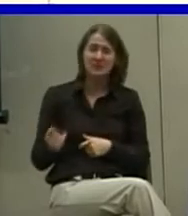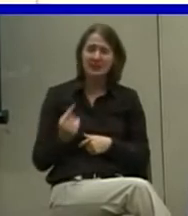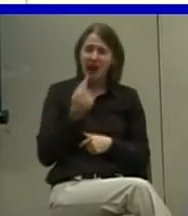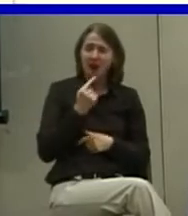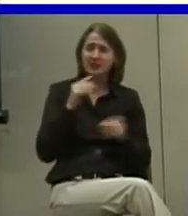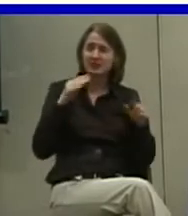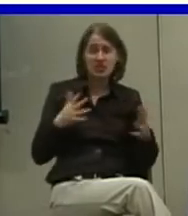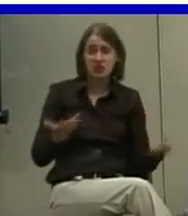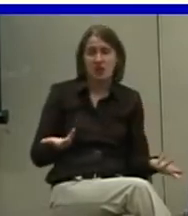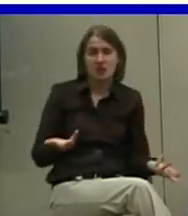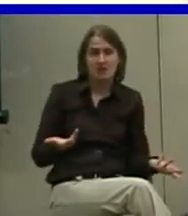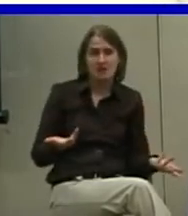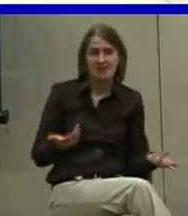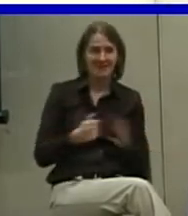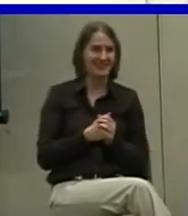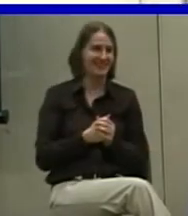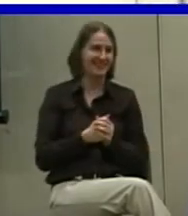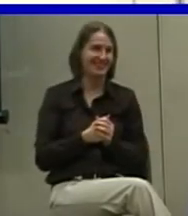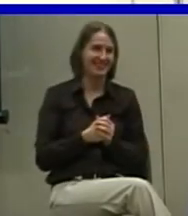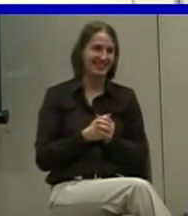teacher.